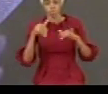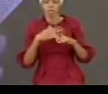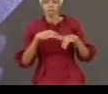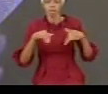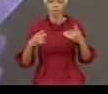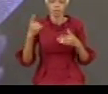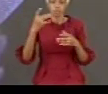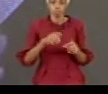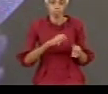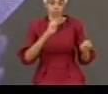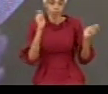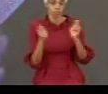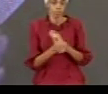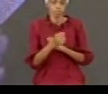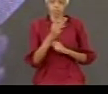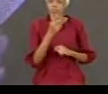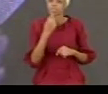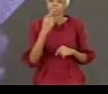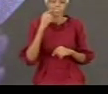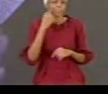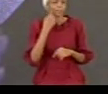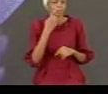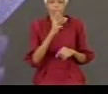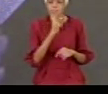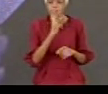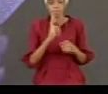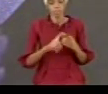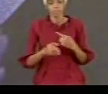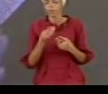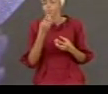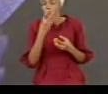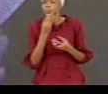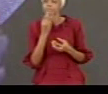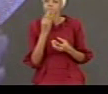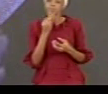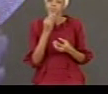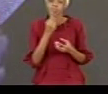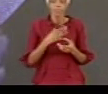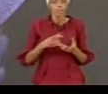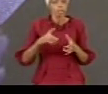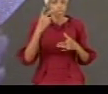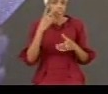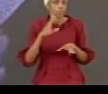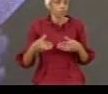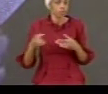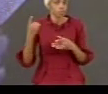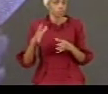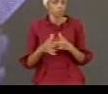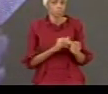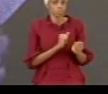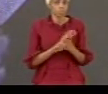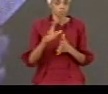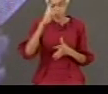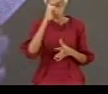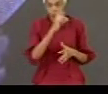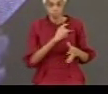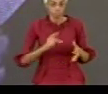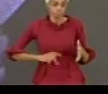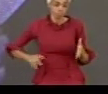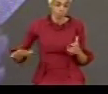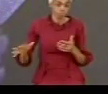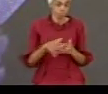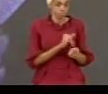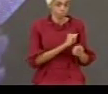sweetness, destruction of Aden Pharaoh, horses and the riders, and the singing of the inspired song